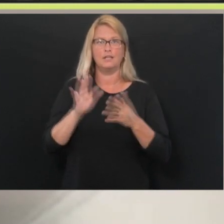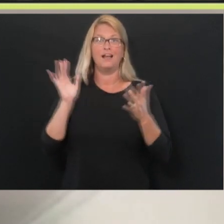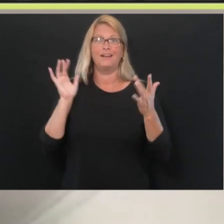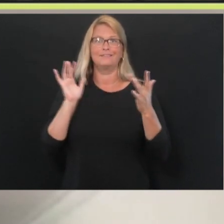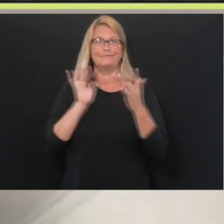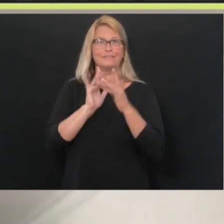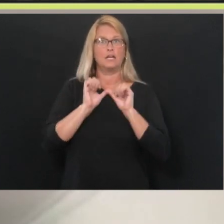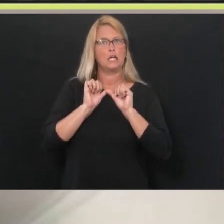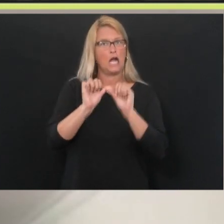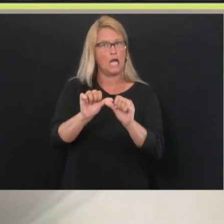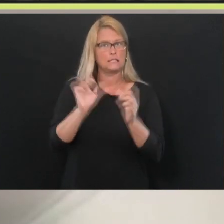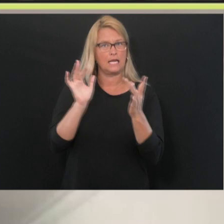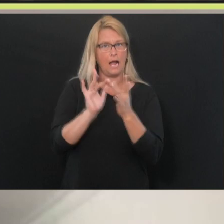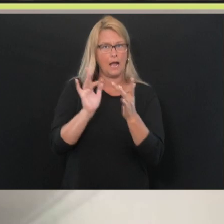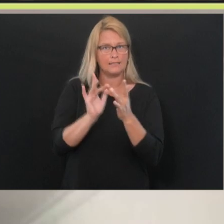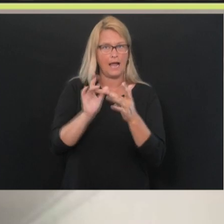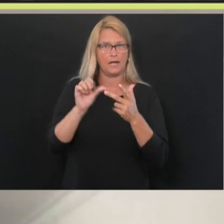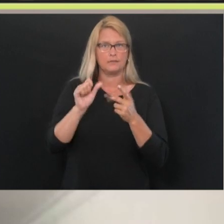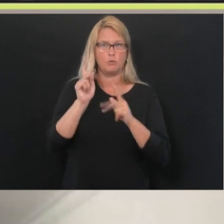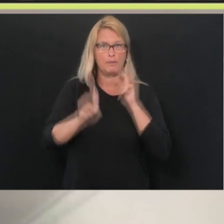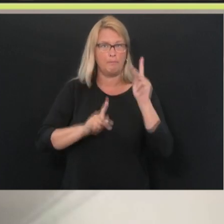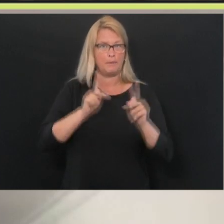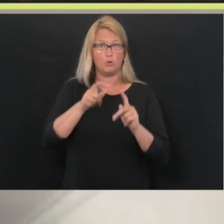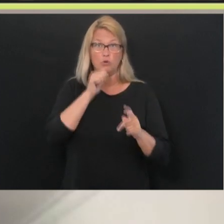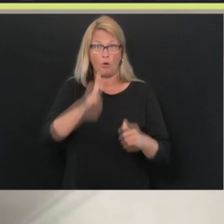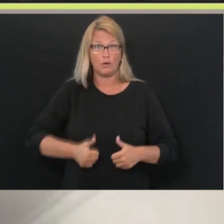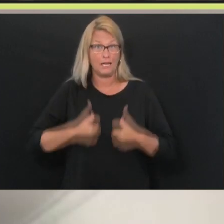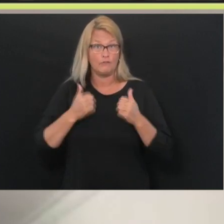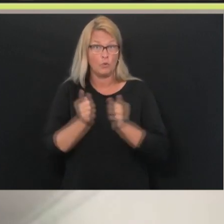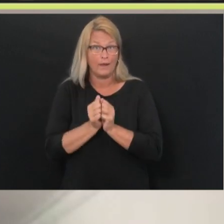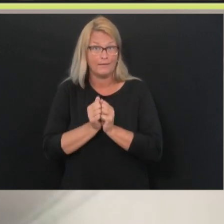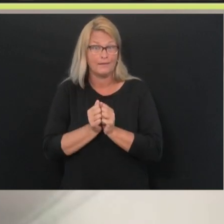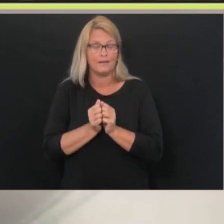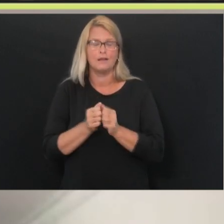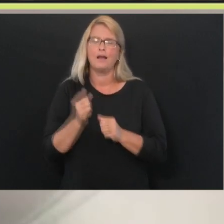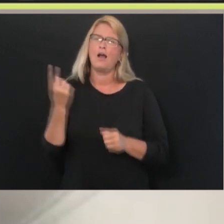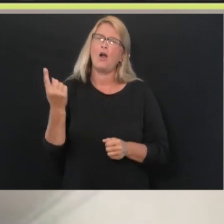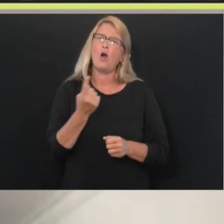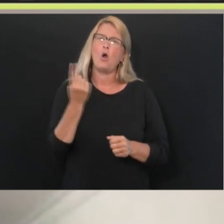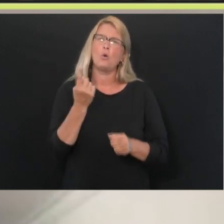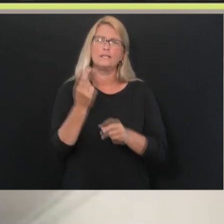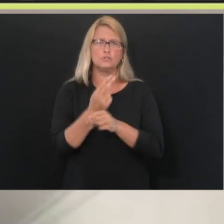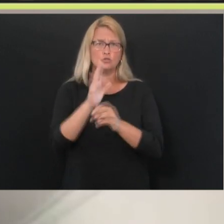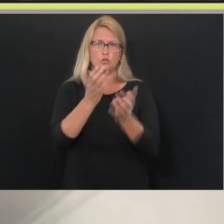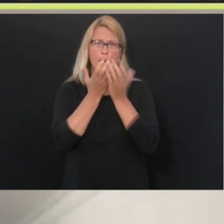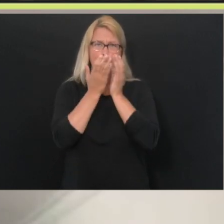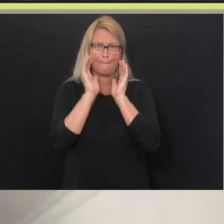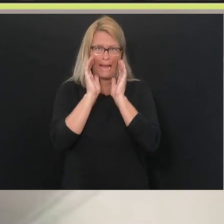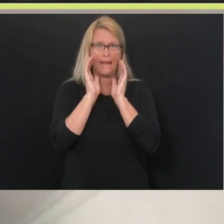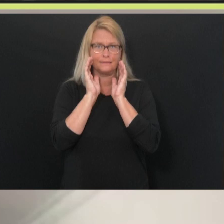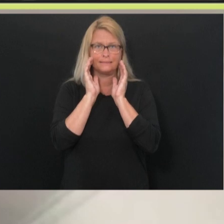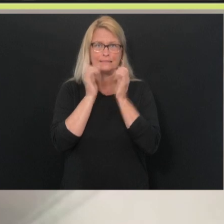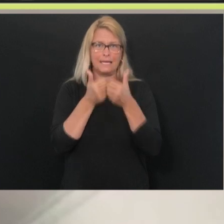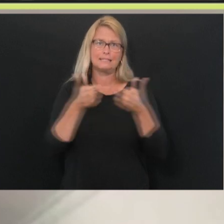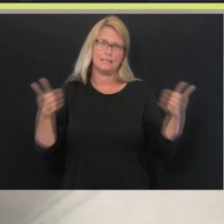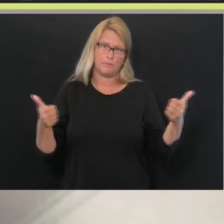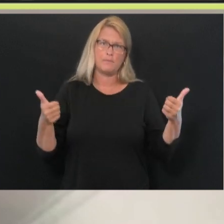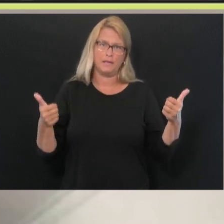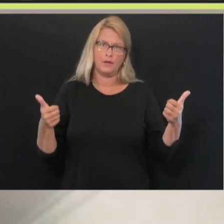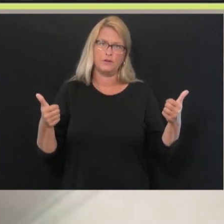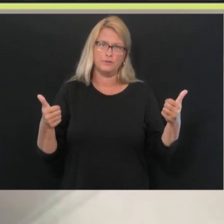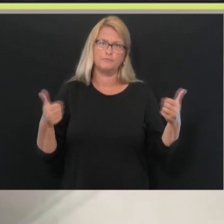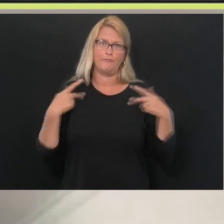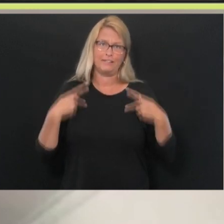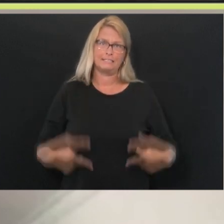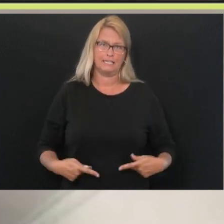with people you don't live with, 15 minutes or more, and wear your mask and stay physically distanced. And we will continue to do well